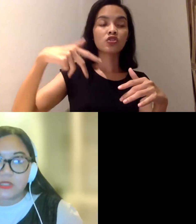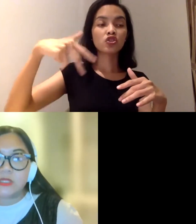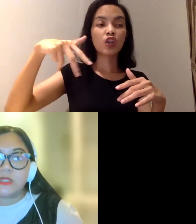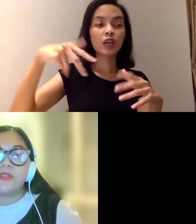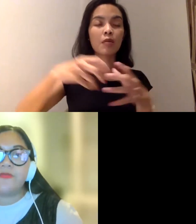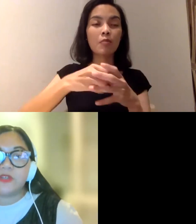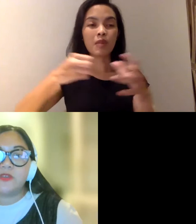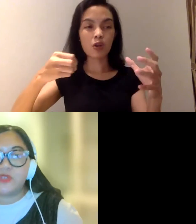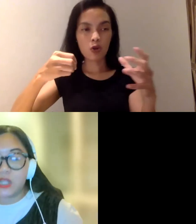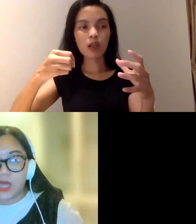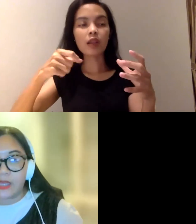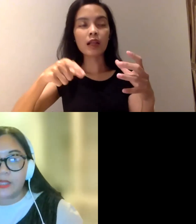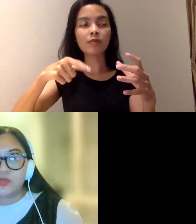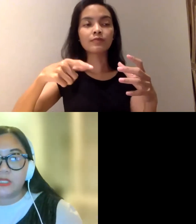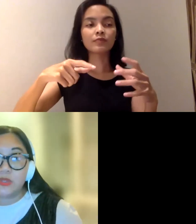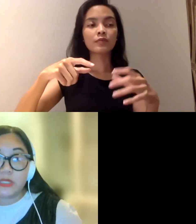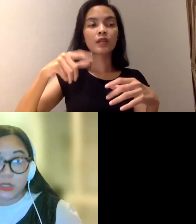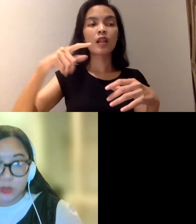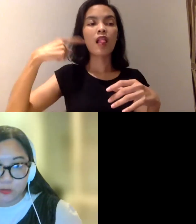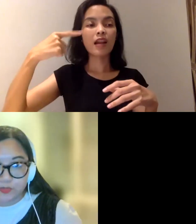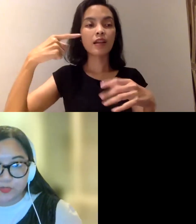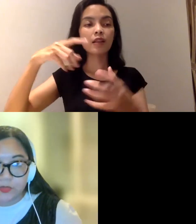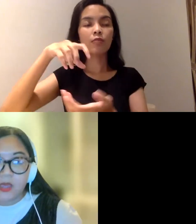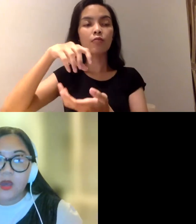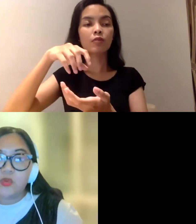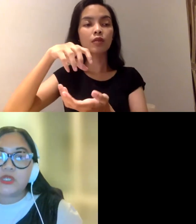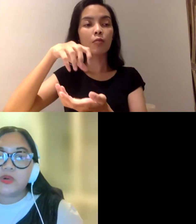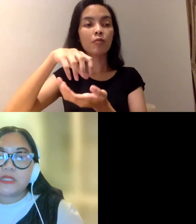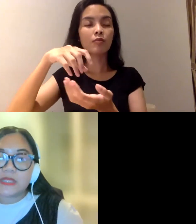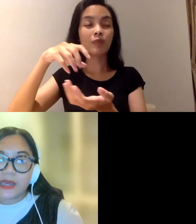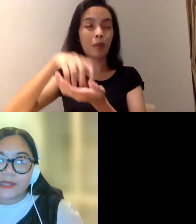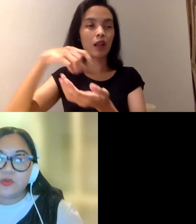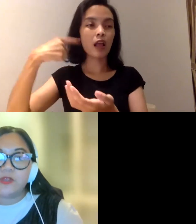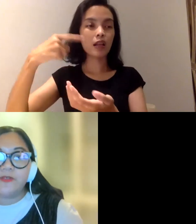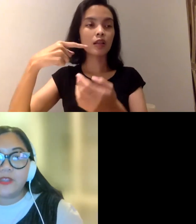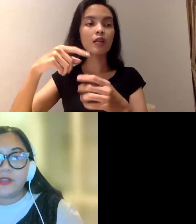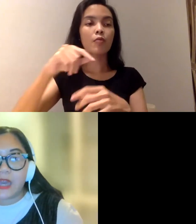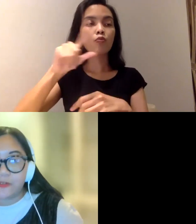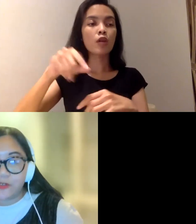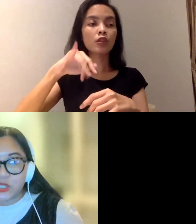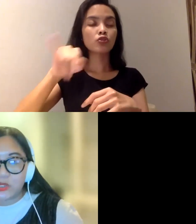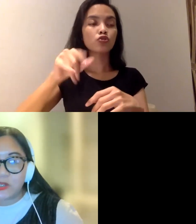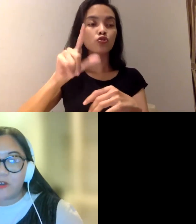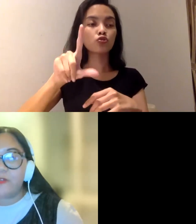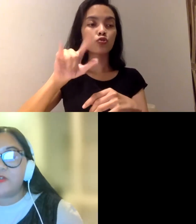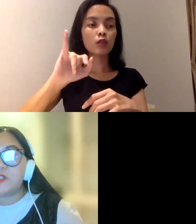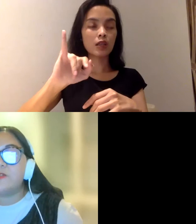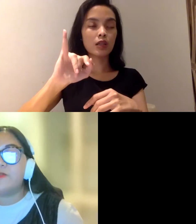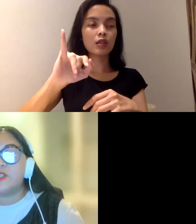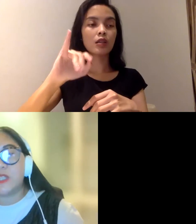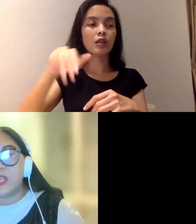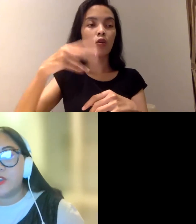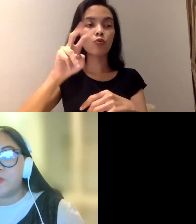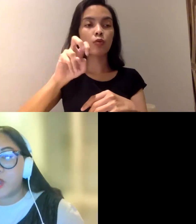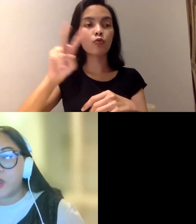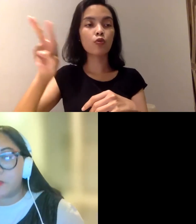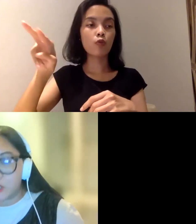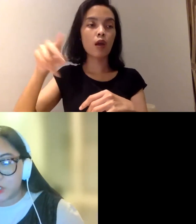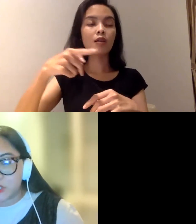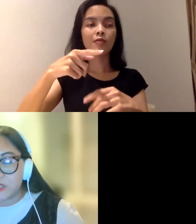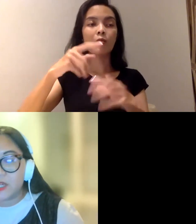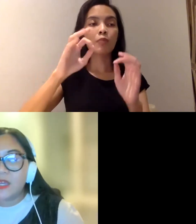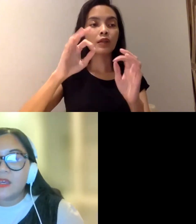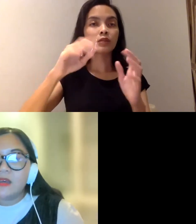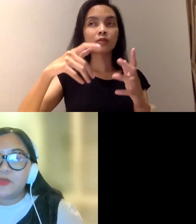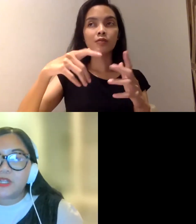June till the 1st of July 2022, which coincides with the 50th anniversary of the first official London Pride